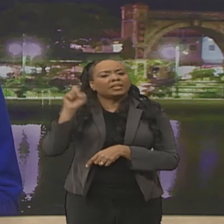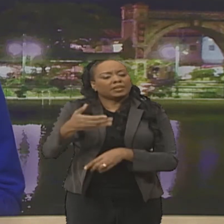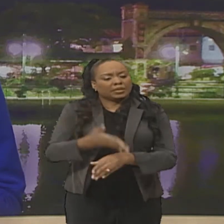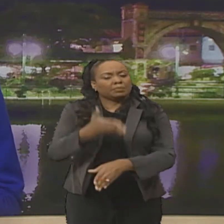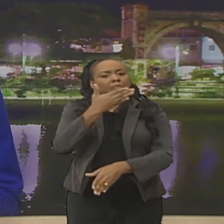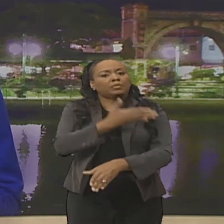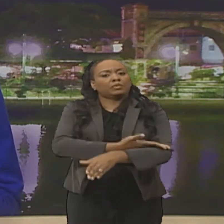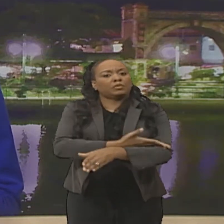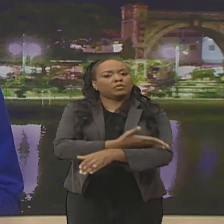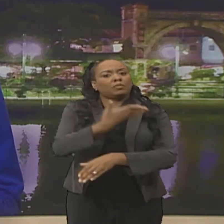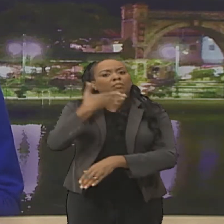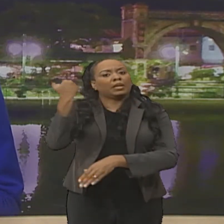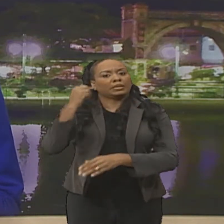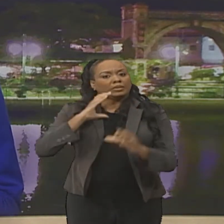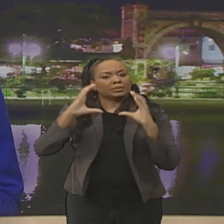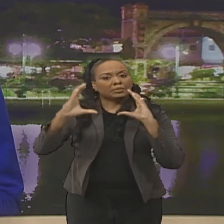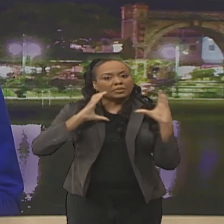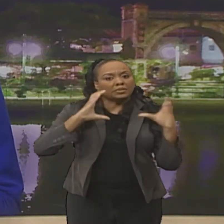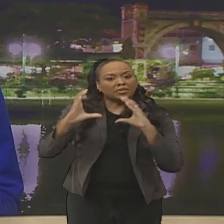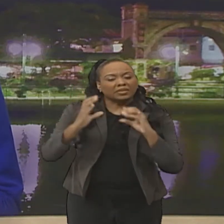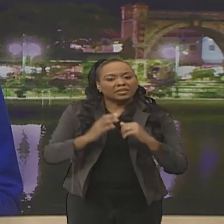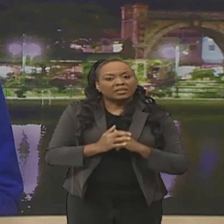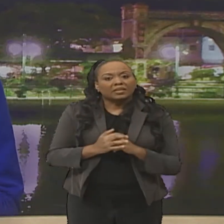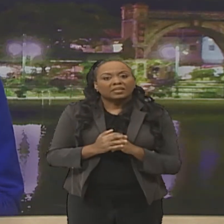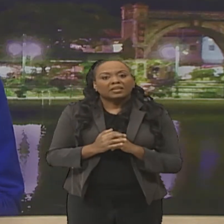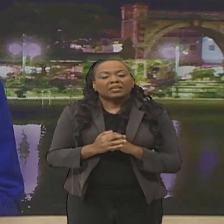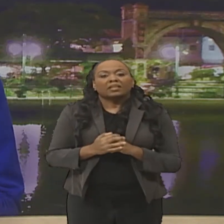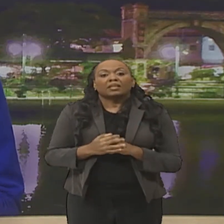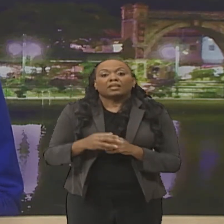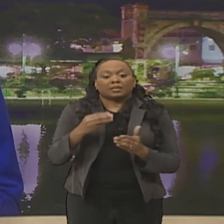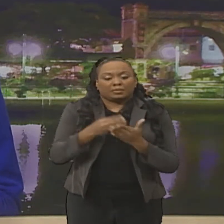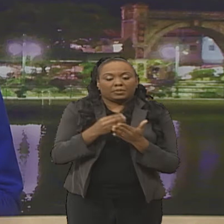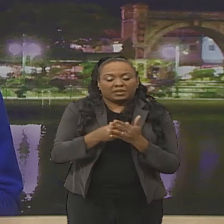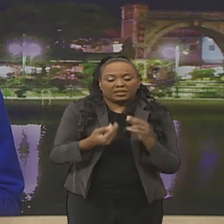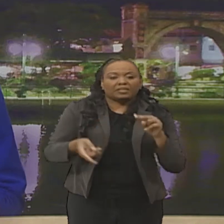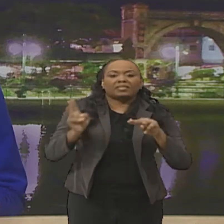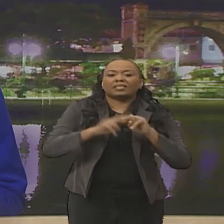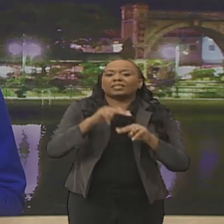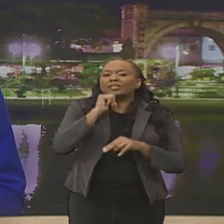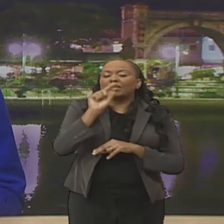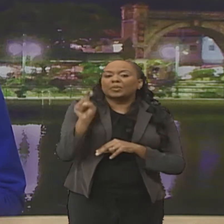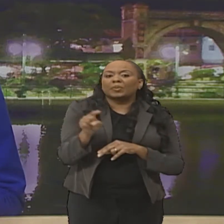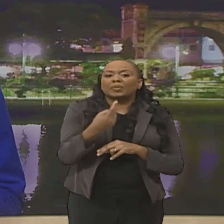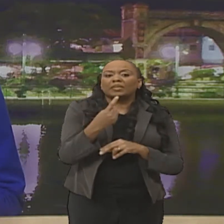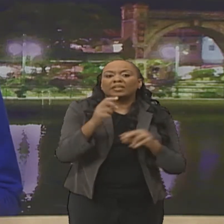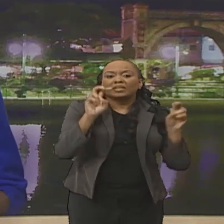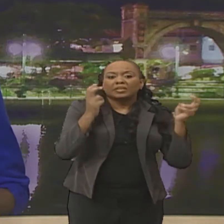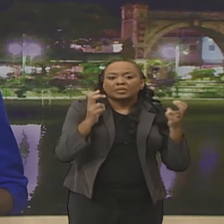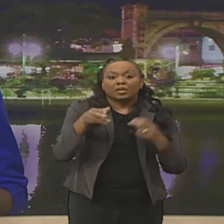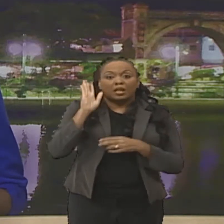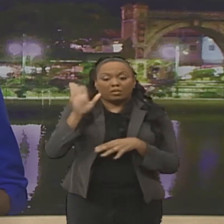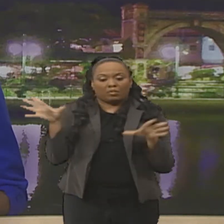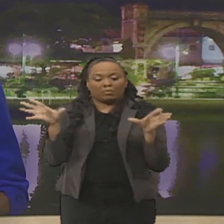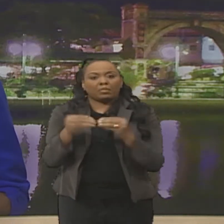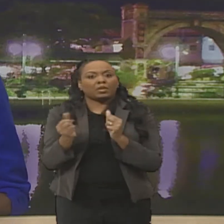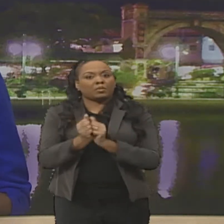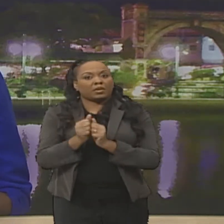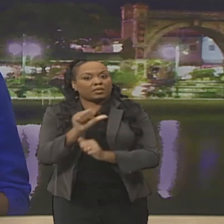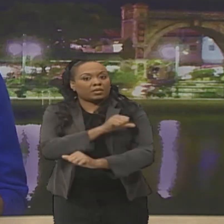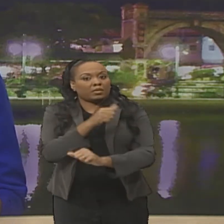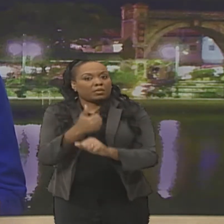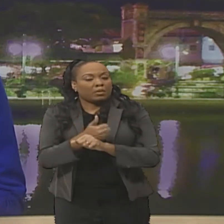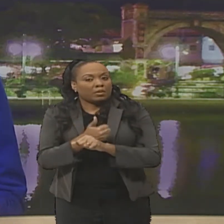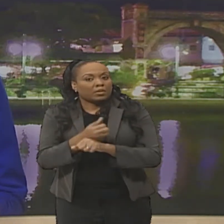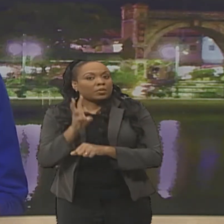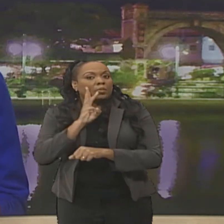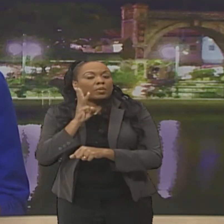communication, making it clear that the salary increase is not the only outstanding matter. She says they will meet with the authority's management again